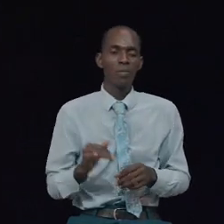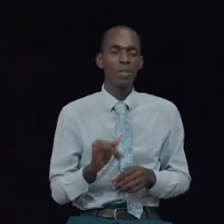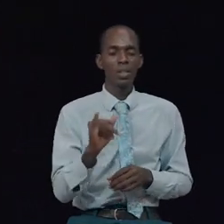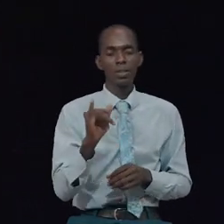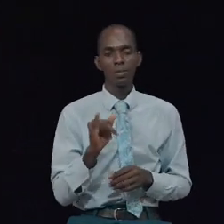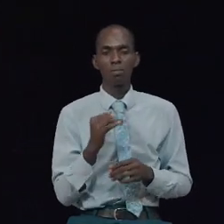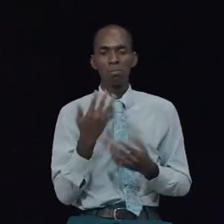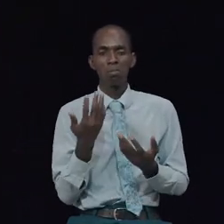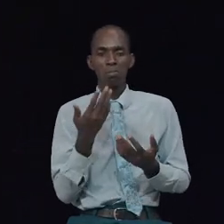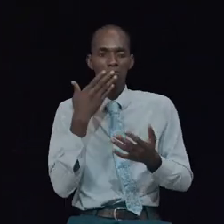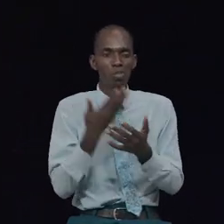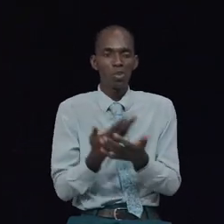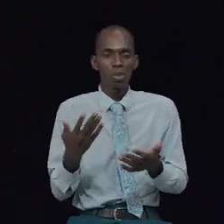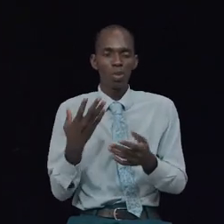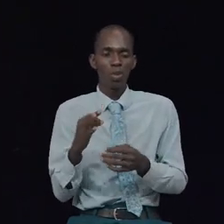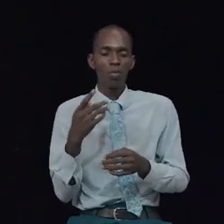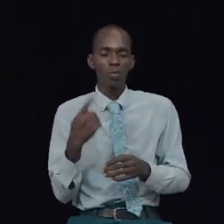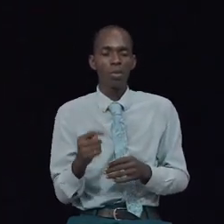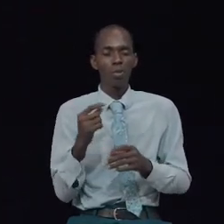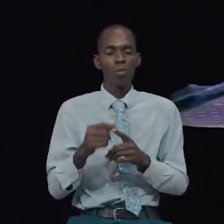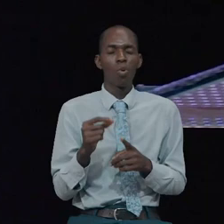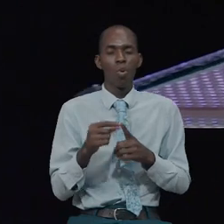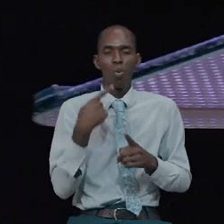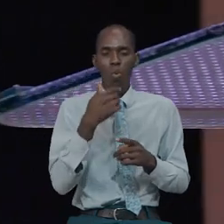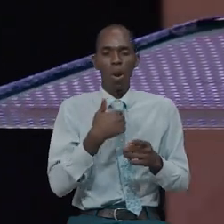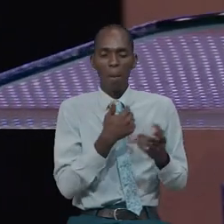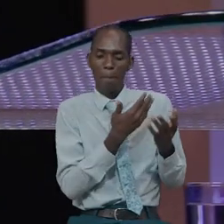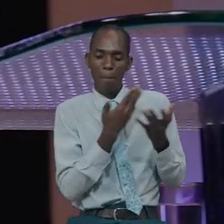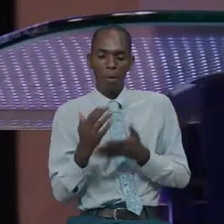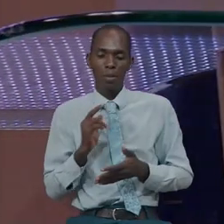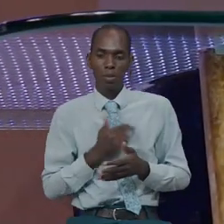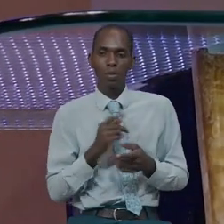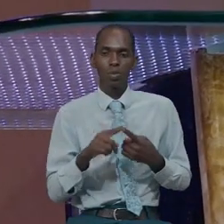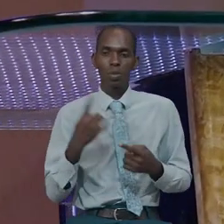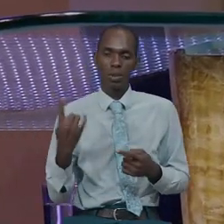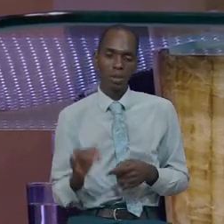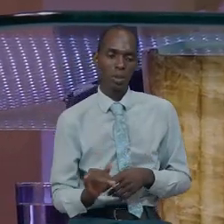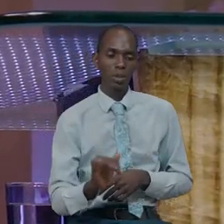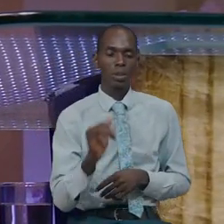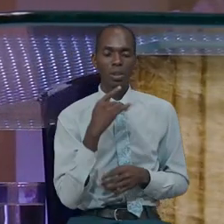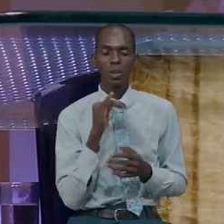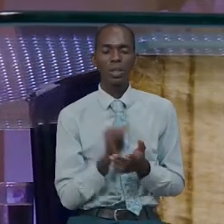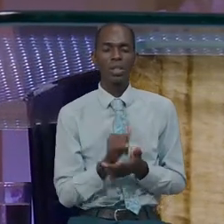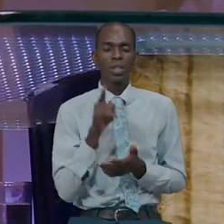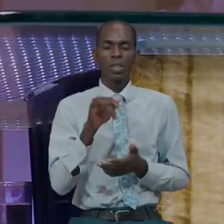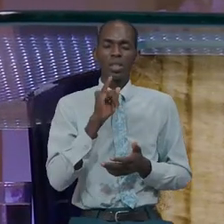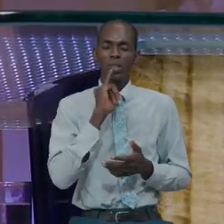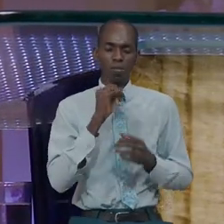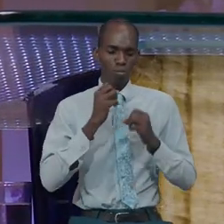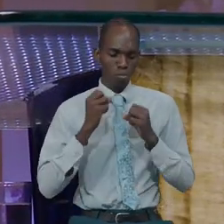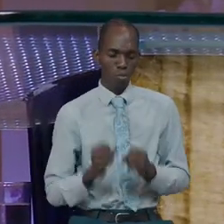who has brought us into the everlasting kingdom. It says, is steadfast forever, and